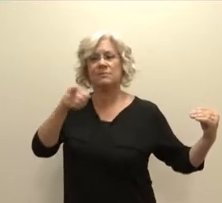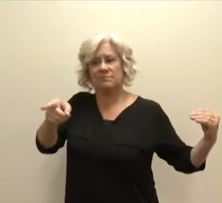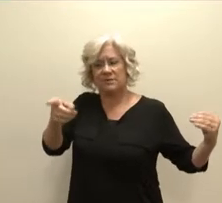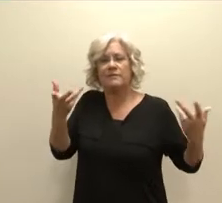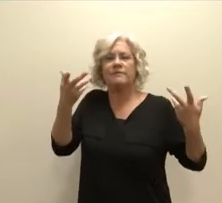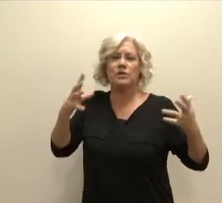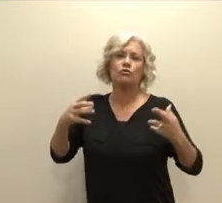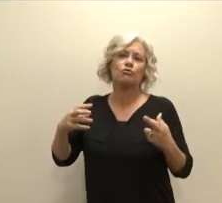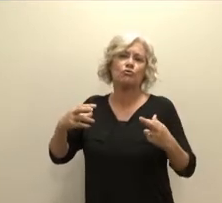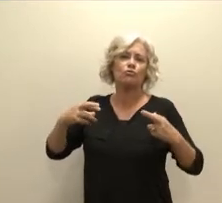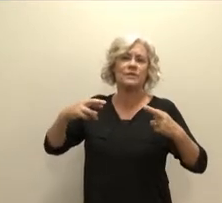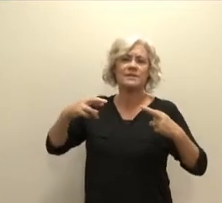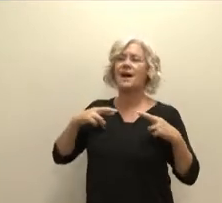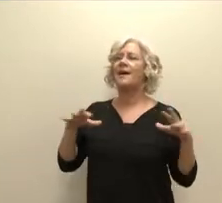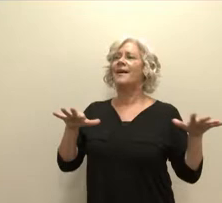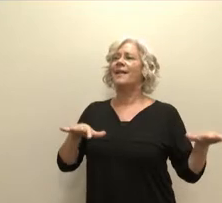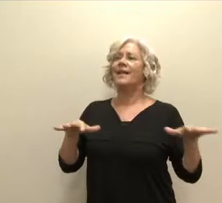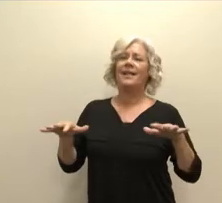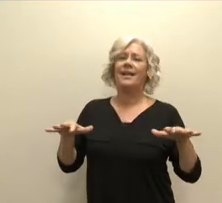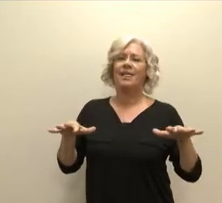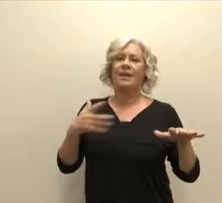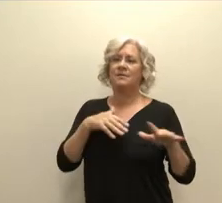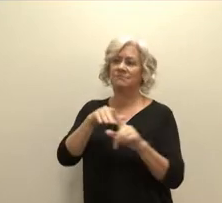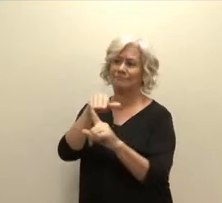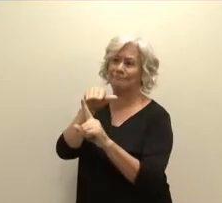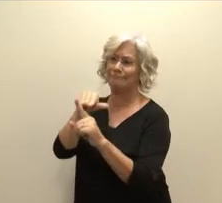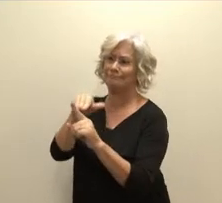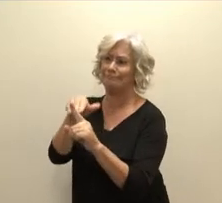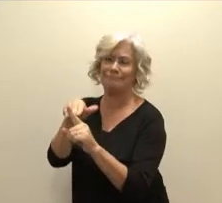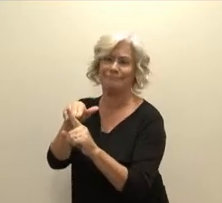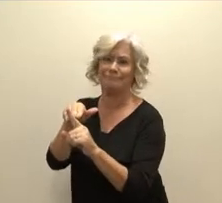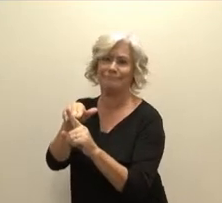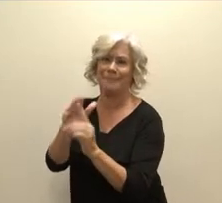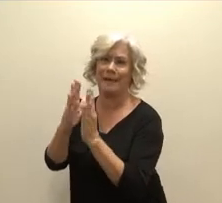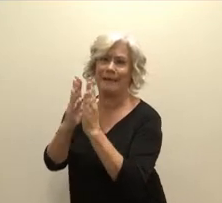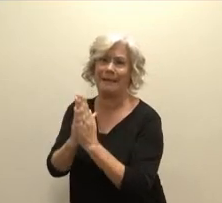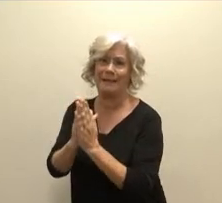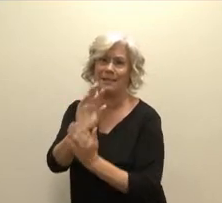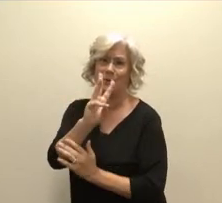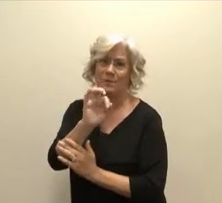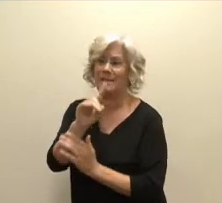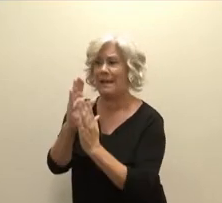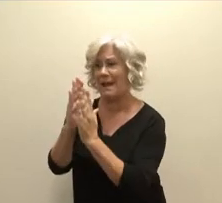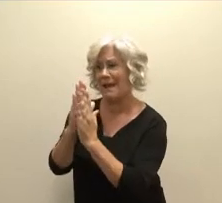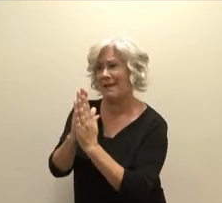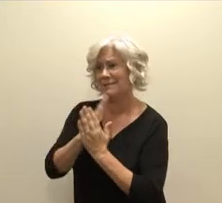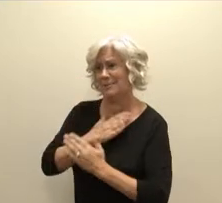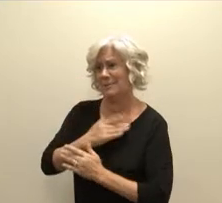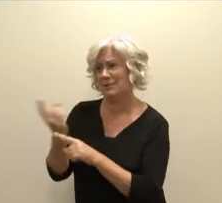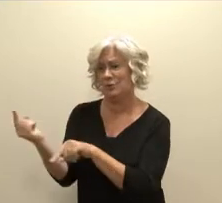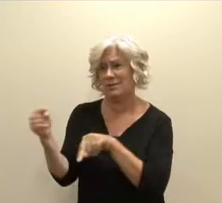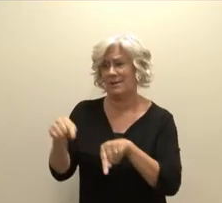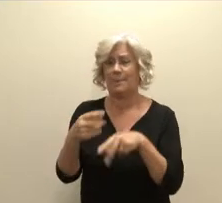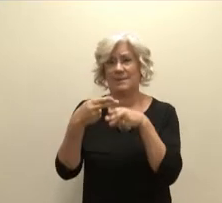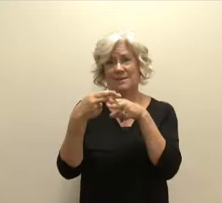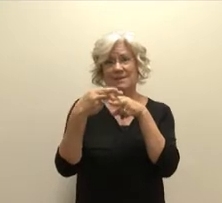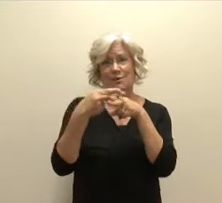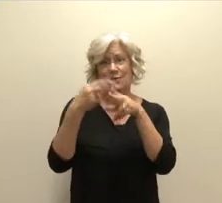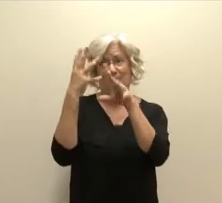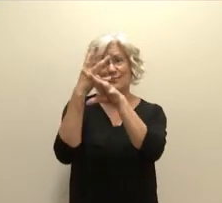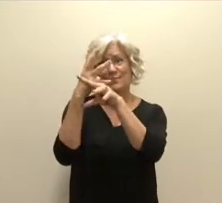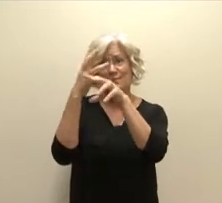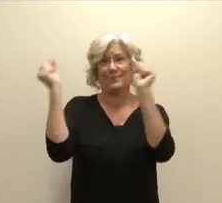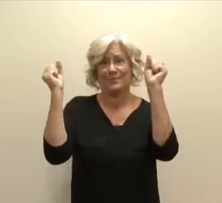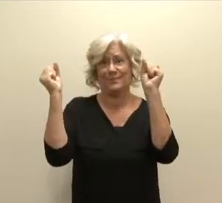retirement, Dr. Hazel Rowe answered the call from our district and stepped forward to serve as Waco ISD's